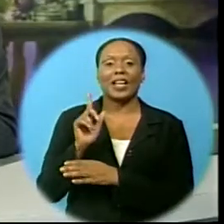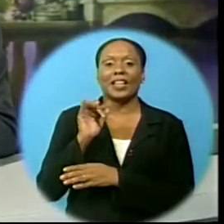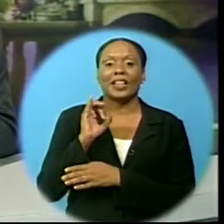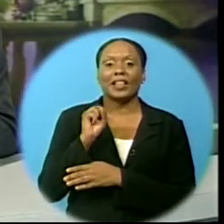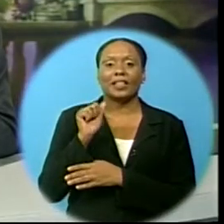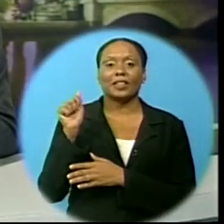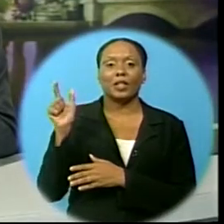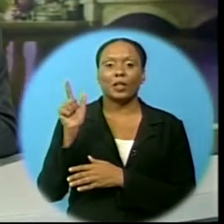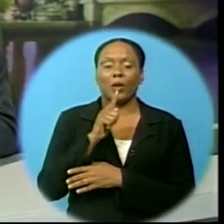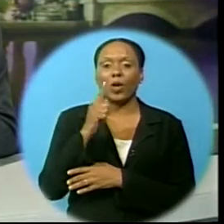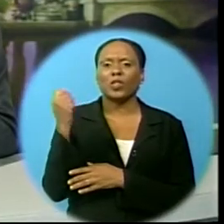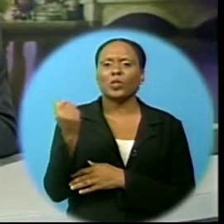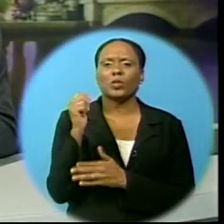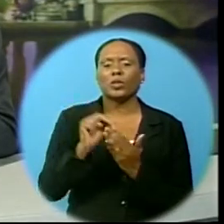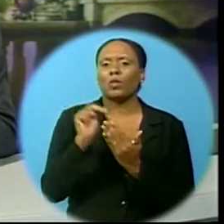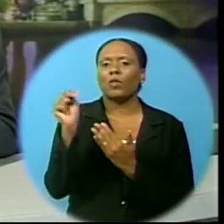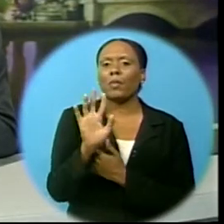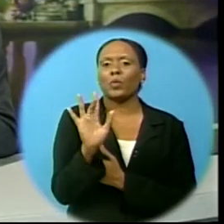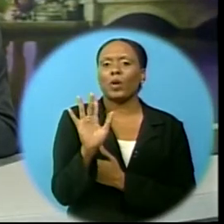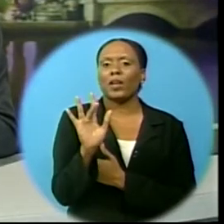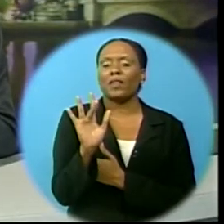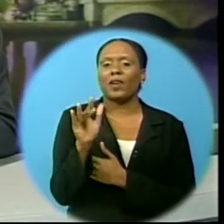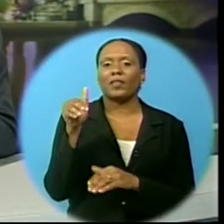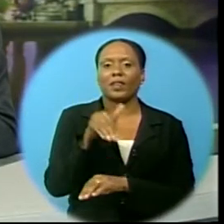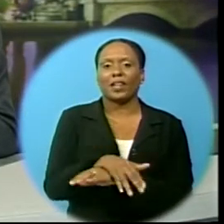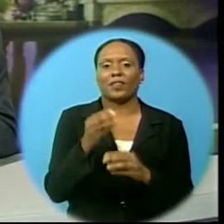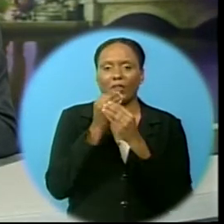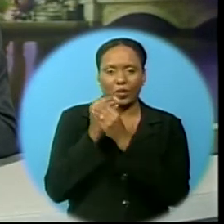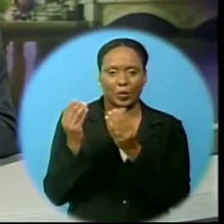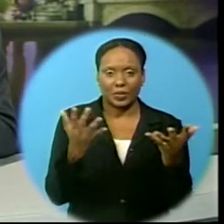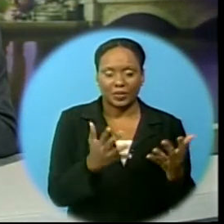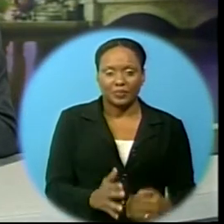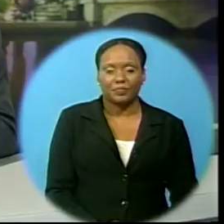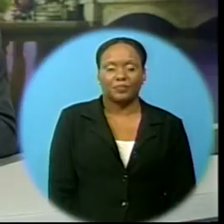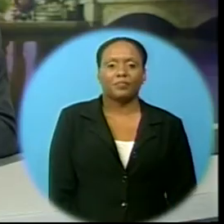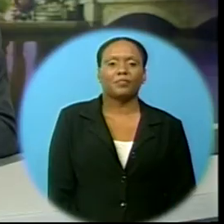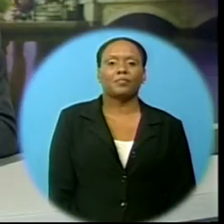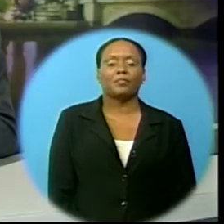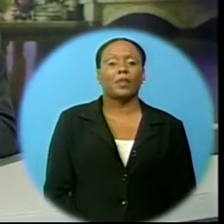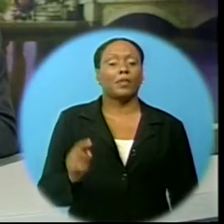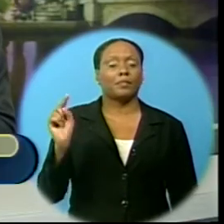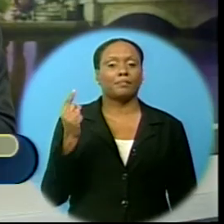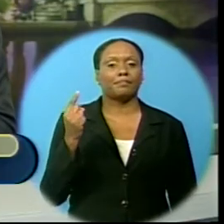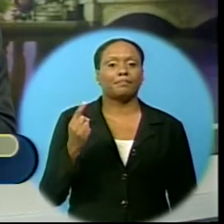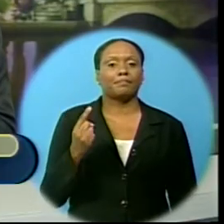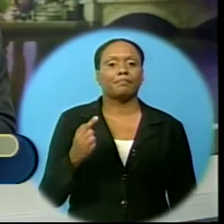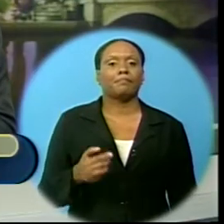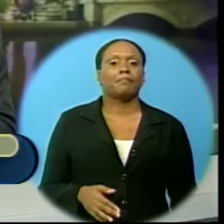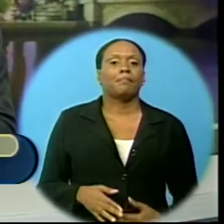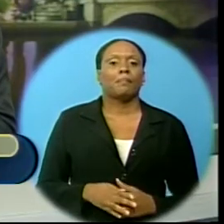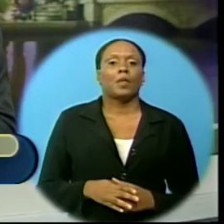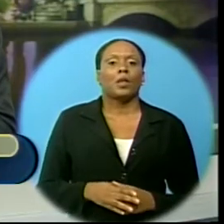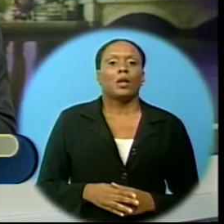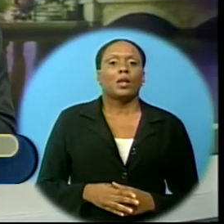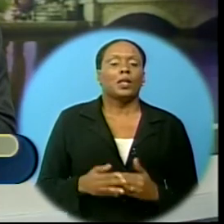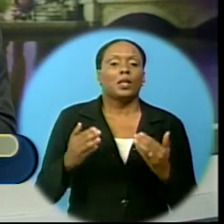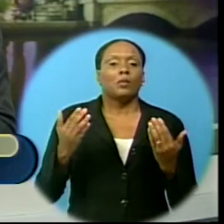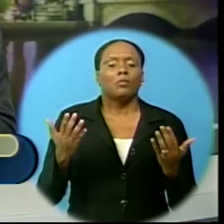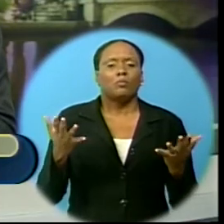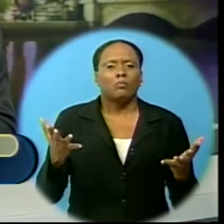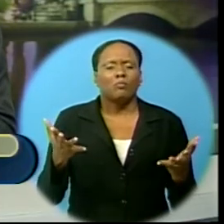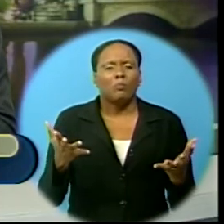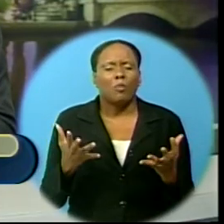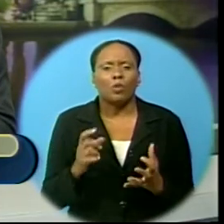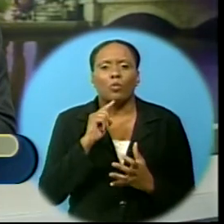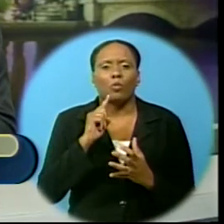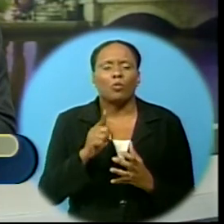to you. I'm Lisa Lord with the Tuesday, November 25th edition of the CBC Evening News. And our top story tonight, we hear an appeal for Barbados